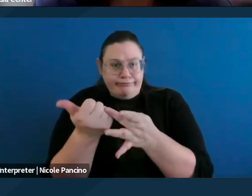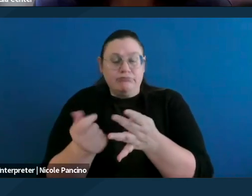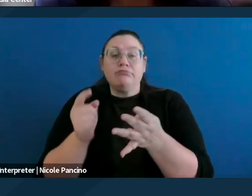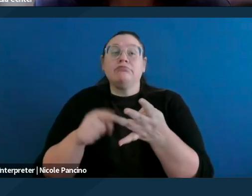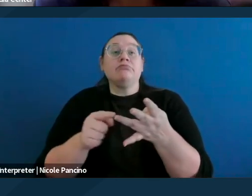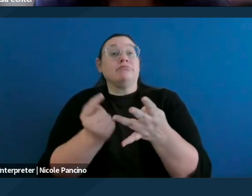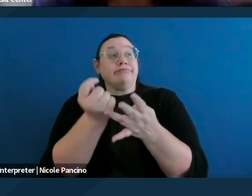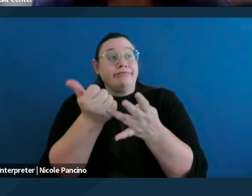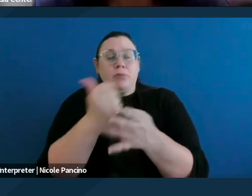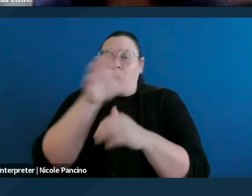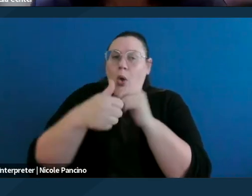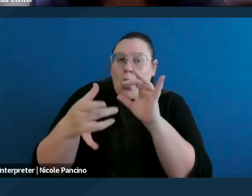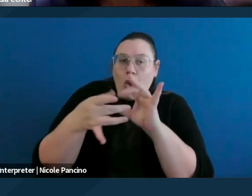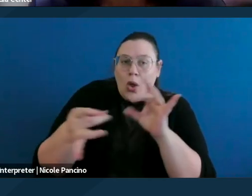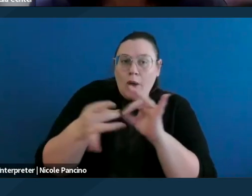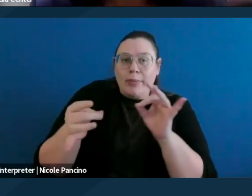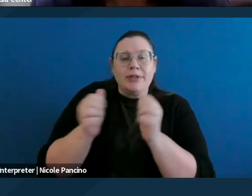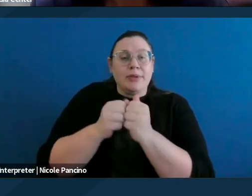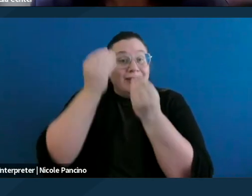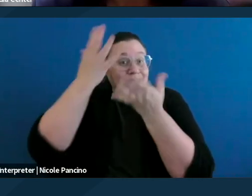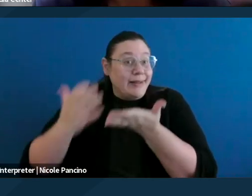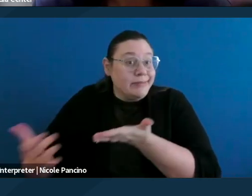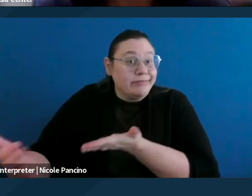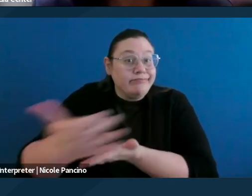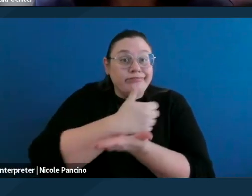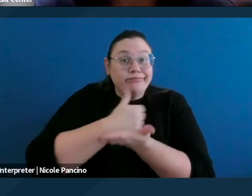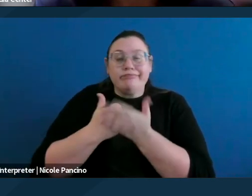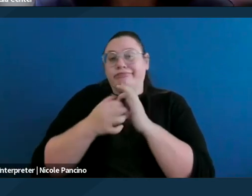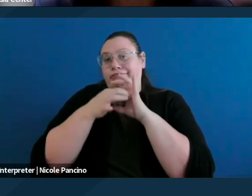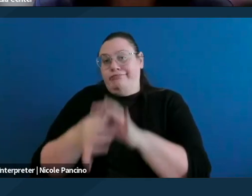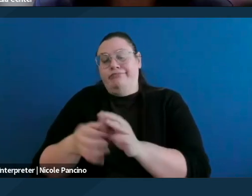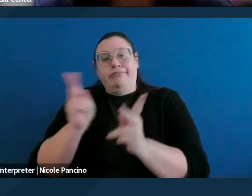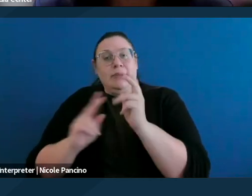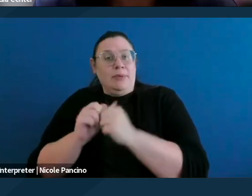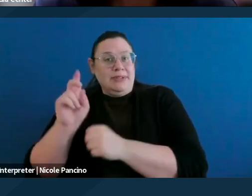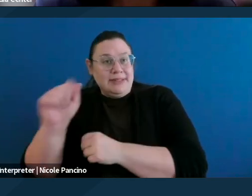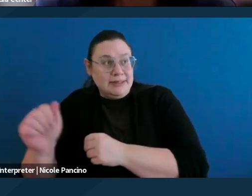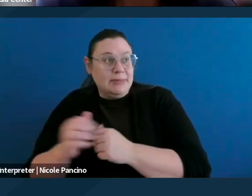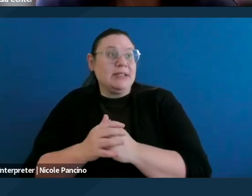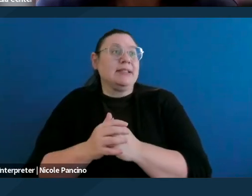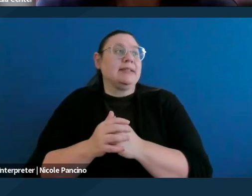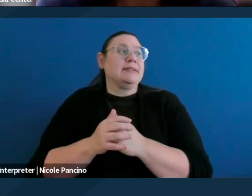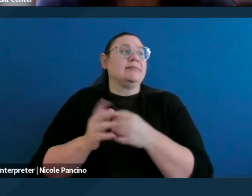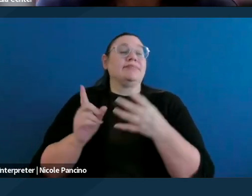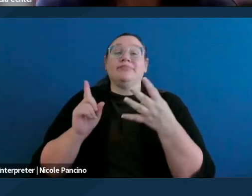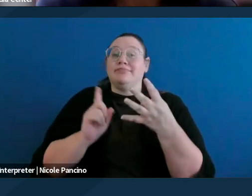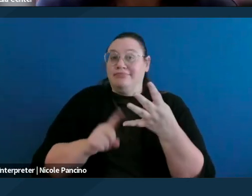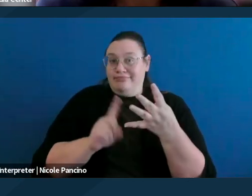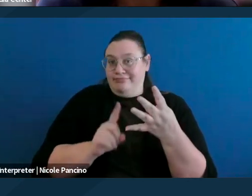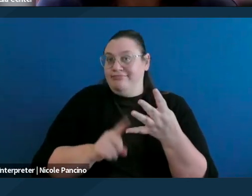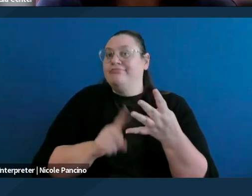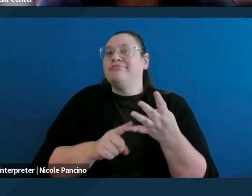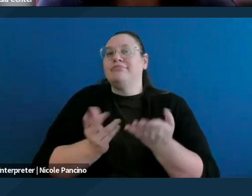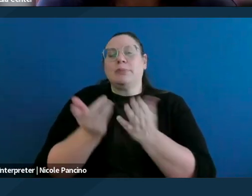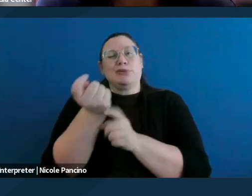delete all references to the data collection related to people with disabilities, and it proposes to